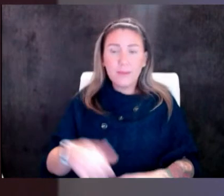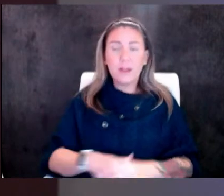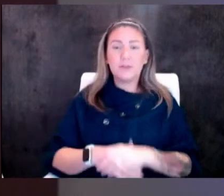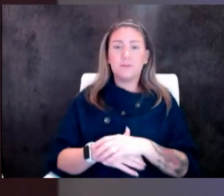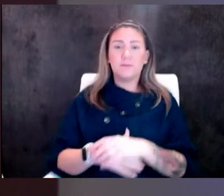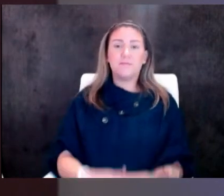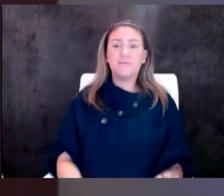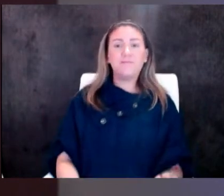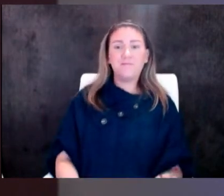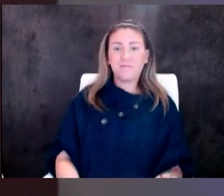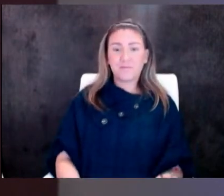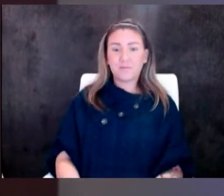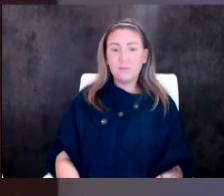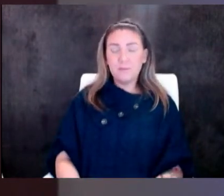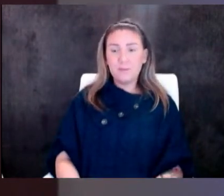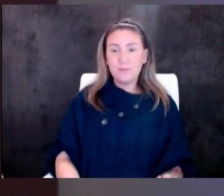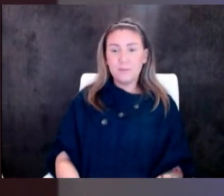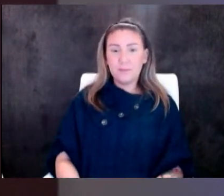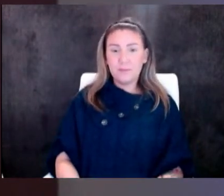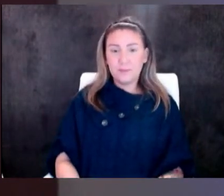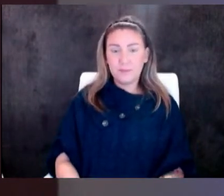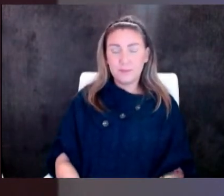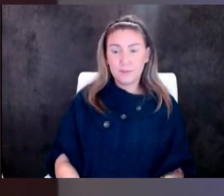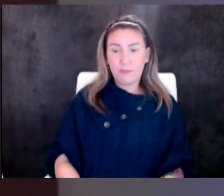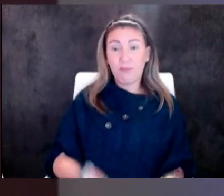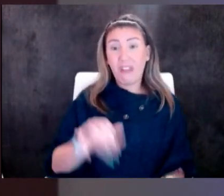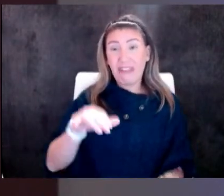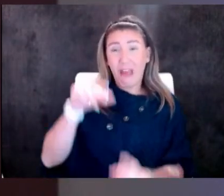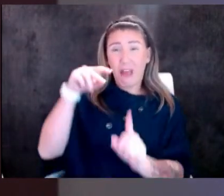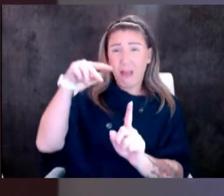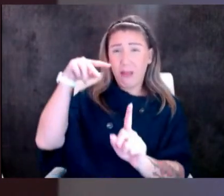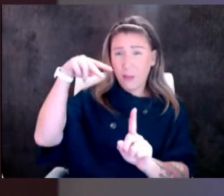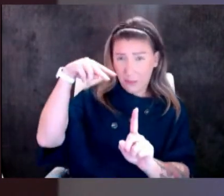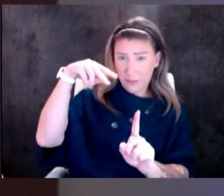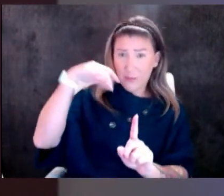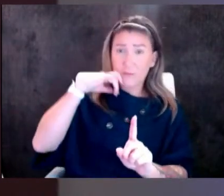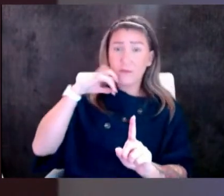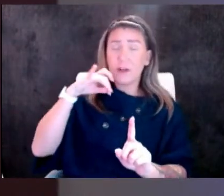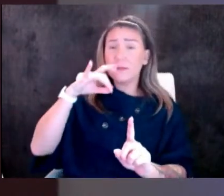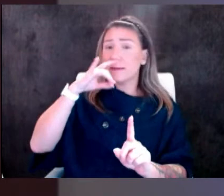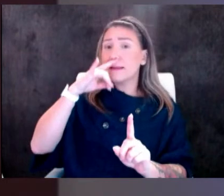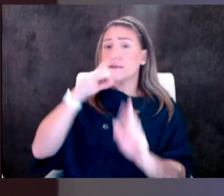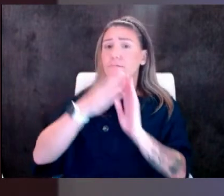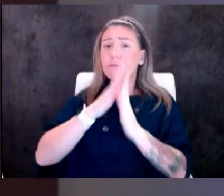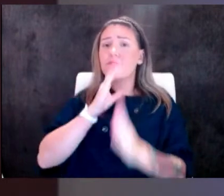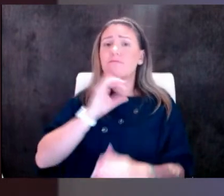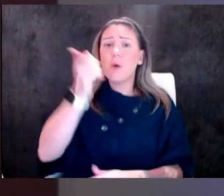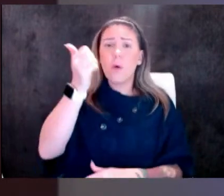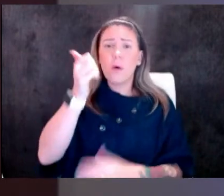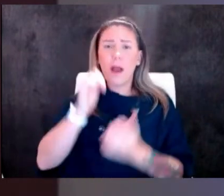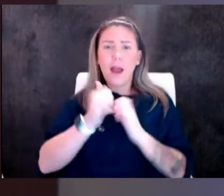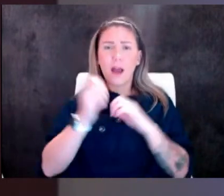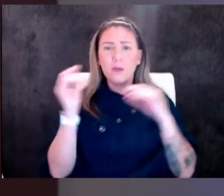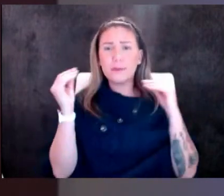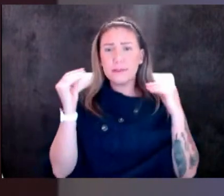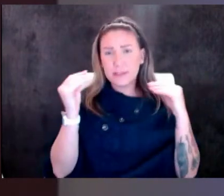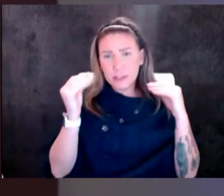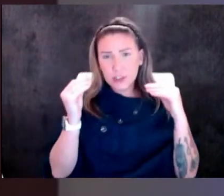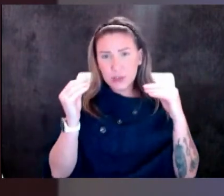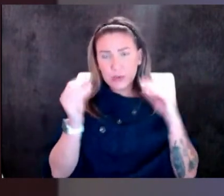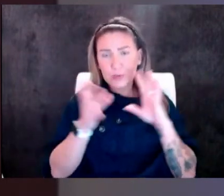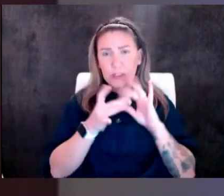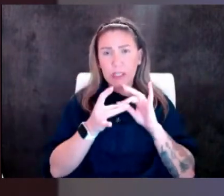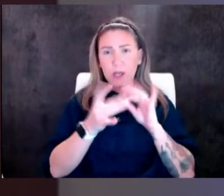besides that hovering, I think there's also the idea of, as kids get older, how do you teach them about what is